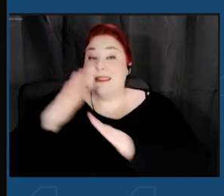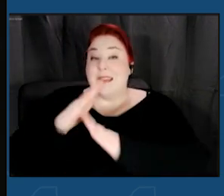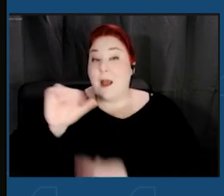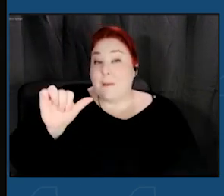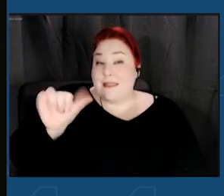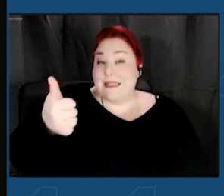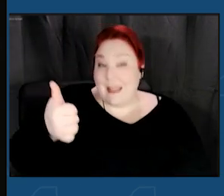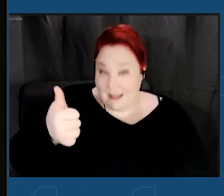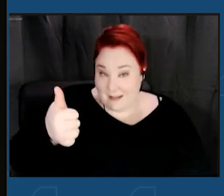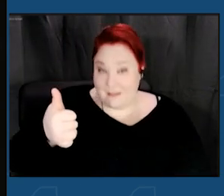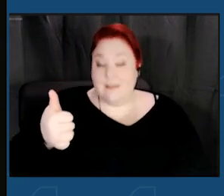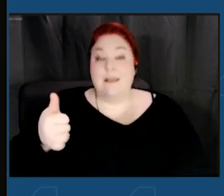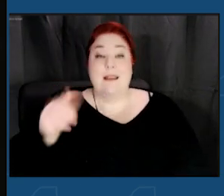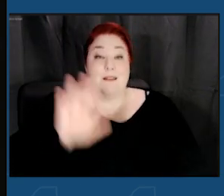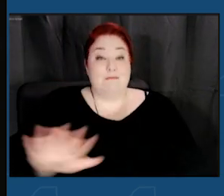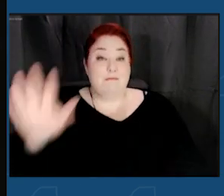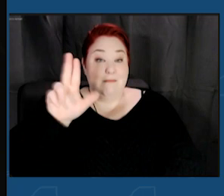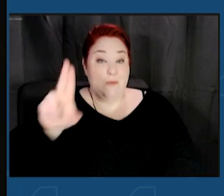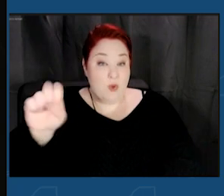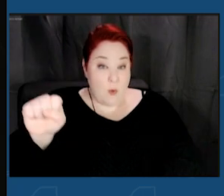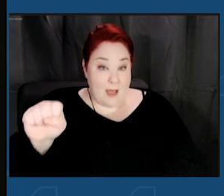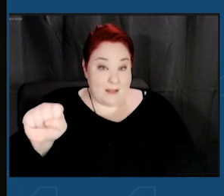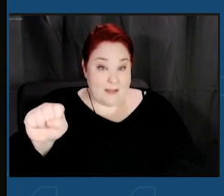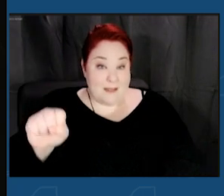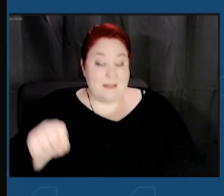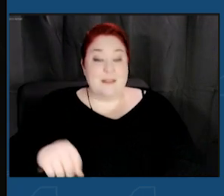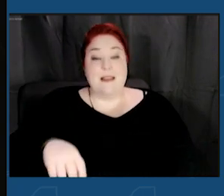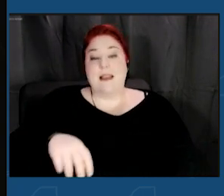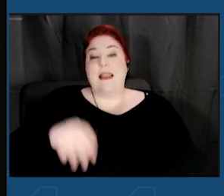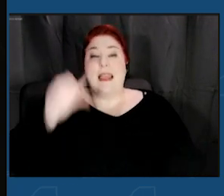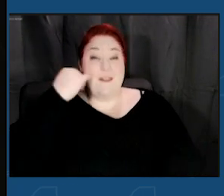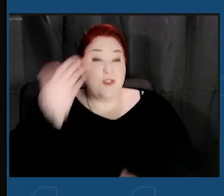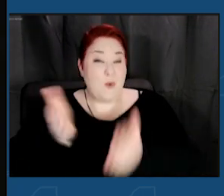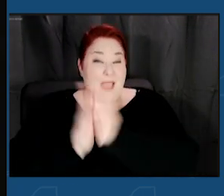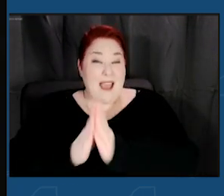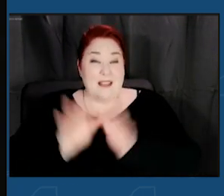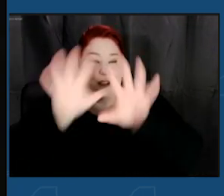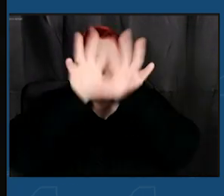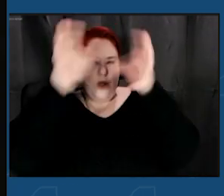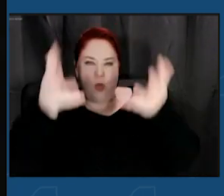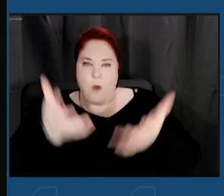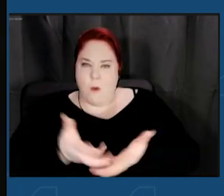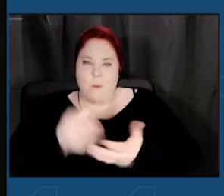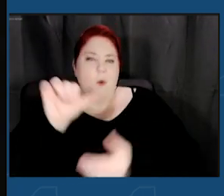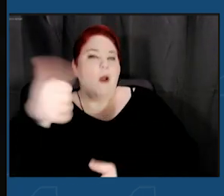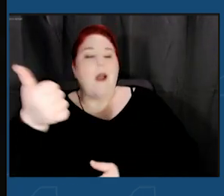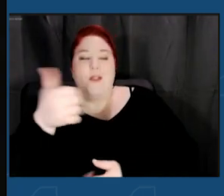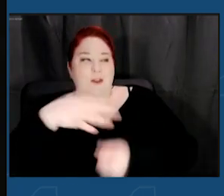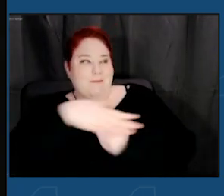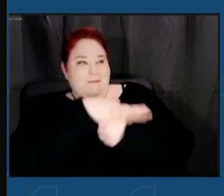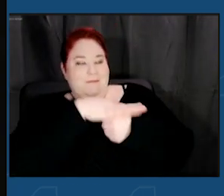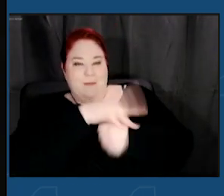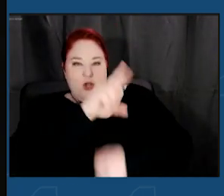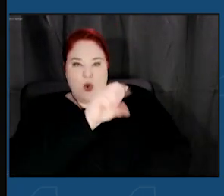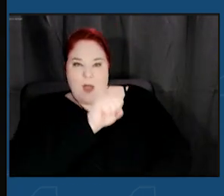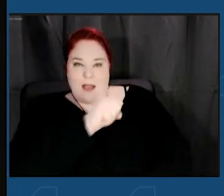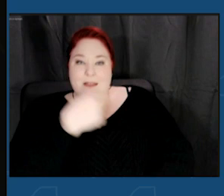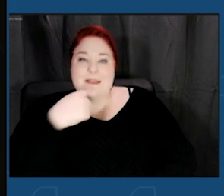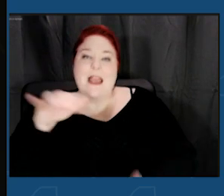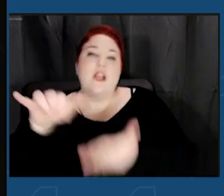30 commodities, if you ask anybody around the globe, and even other parts of our country, you say the word New York